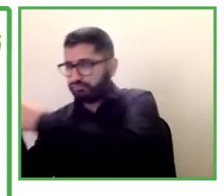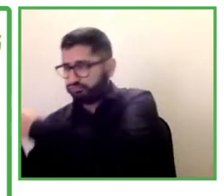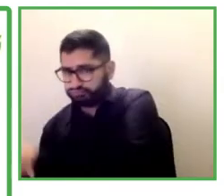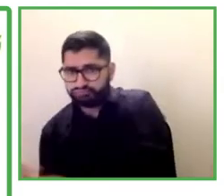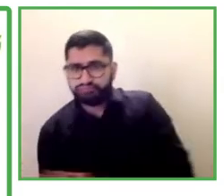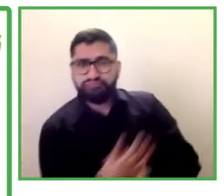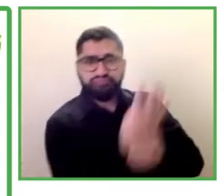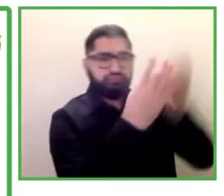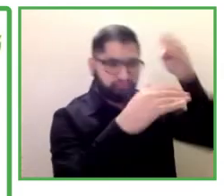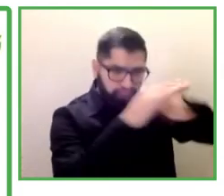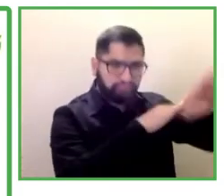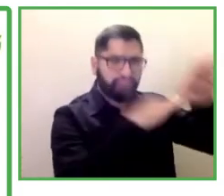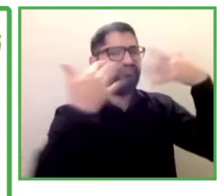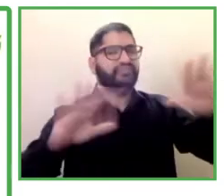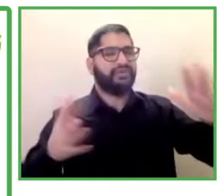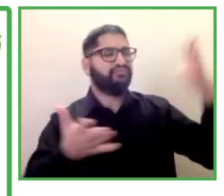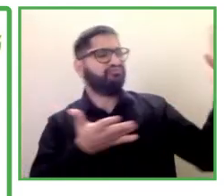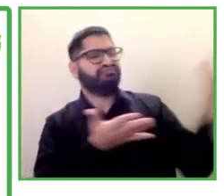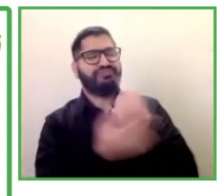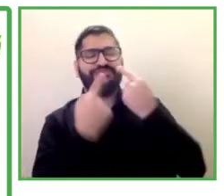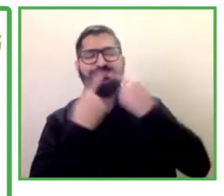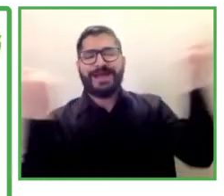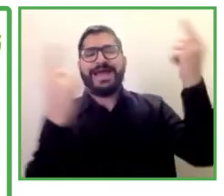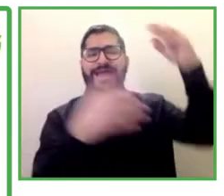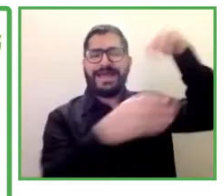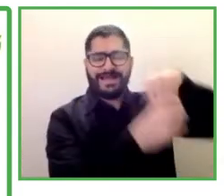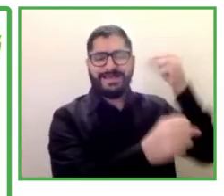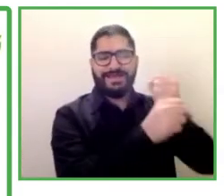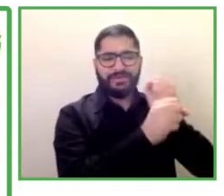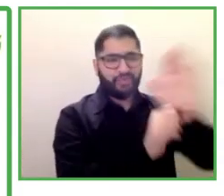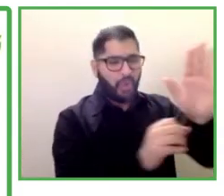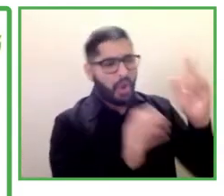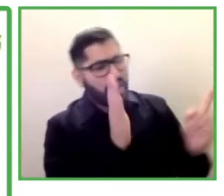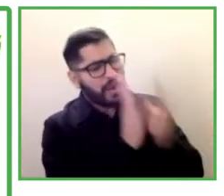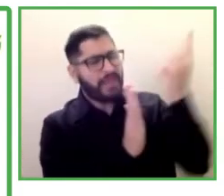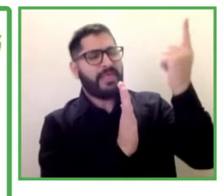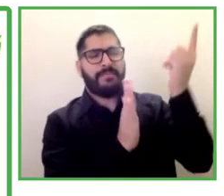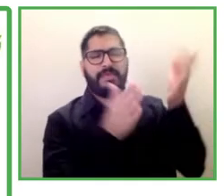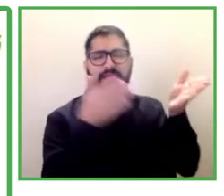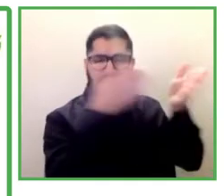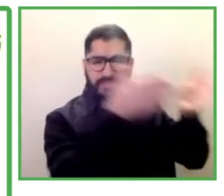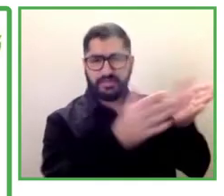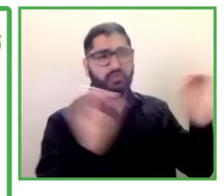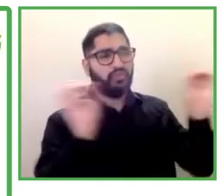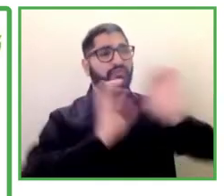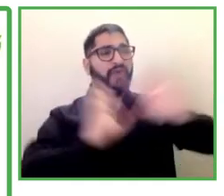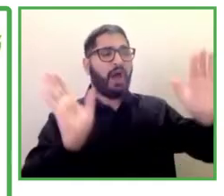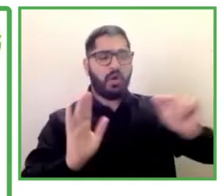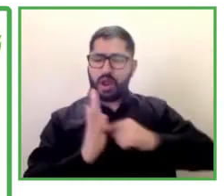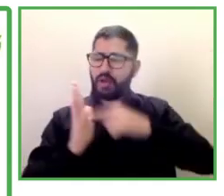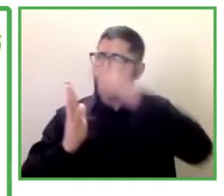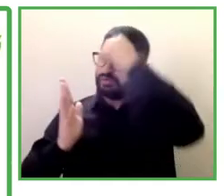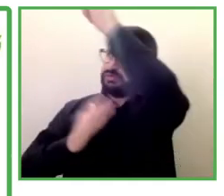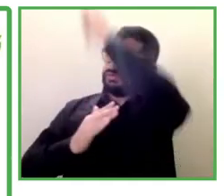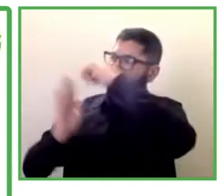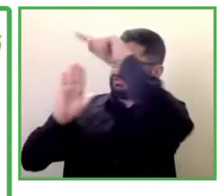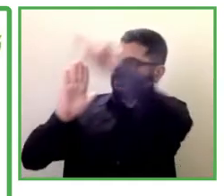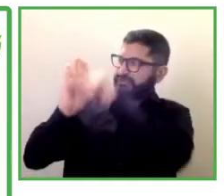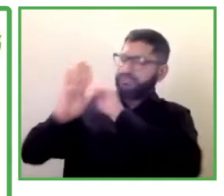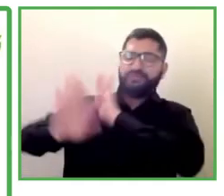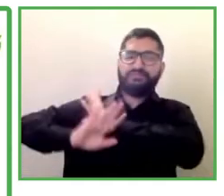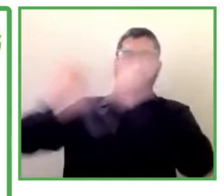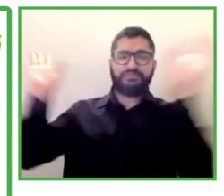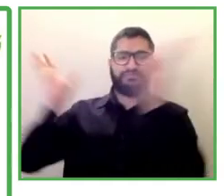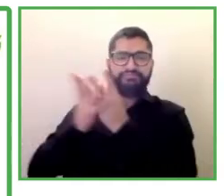So they are absolutely independent. And I think that this is very important. We can say that it's just four people,